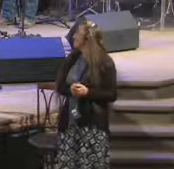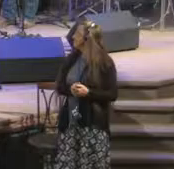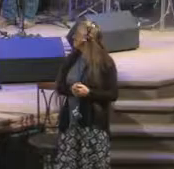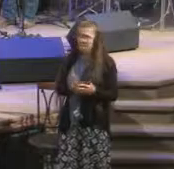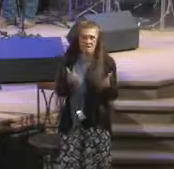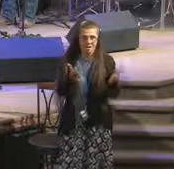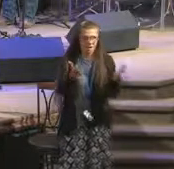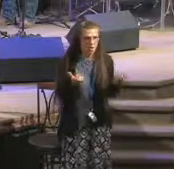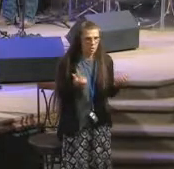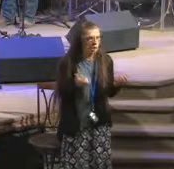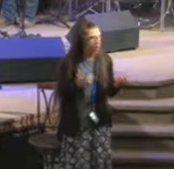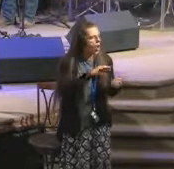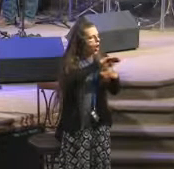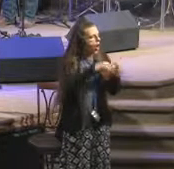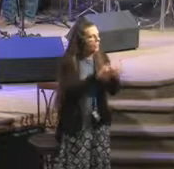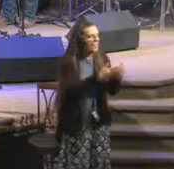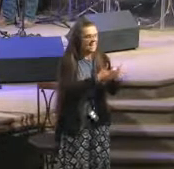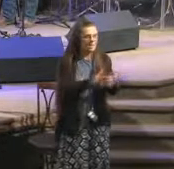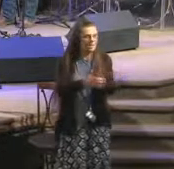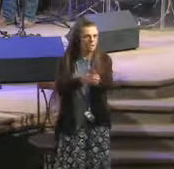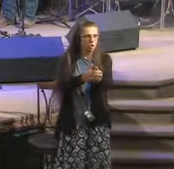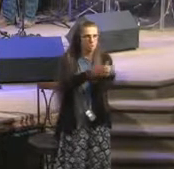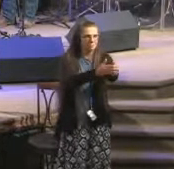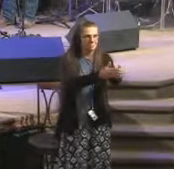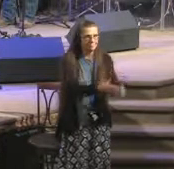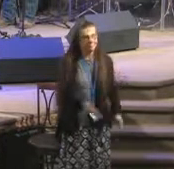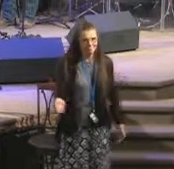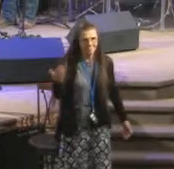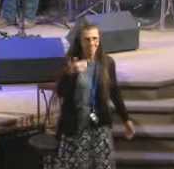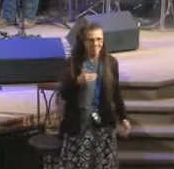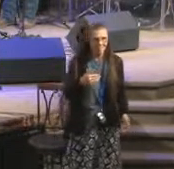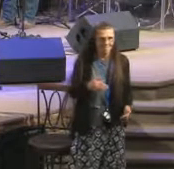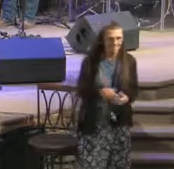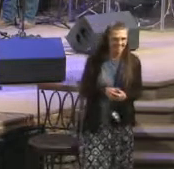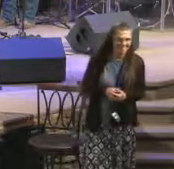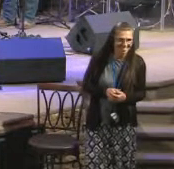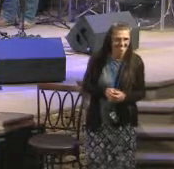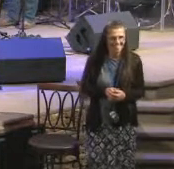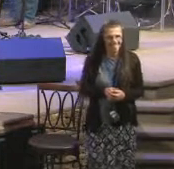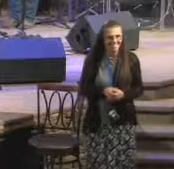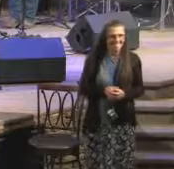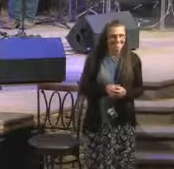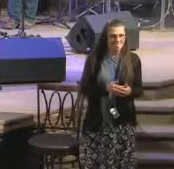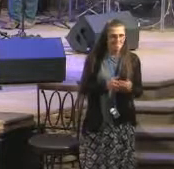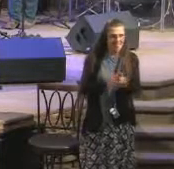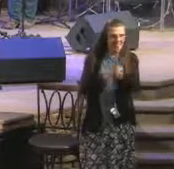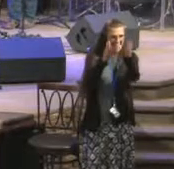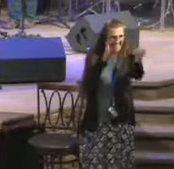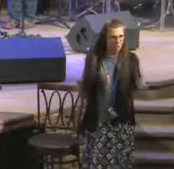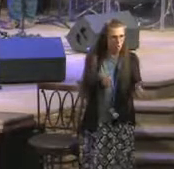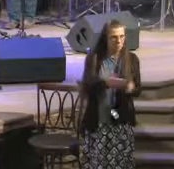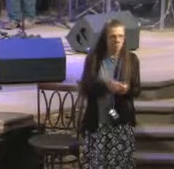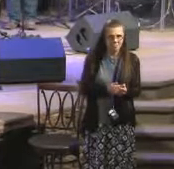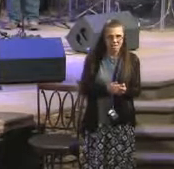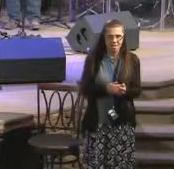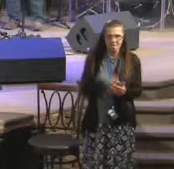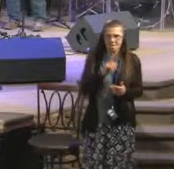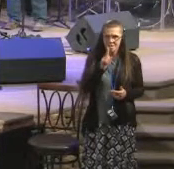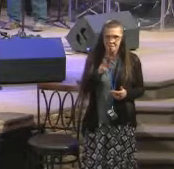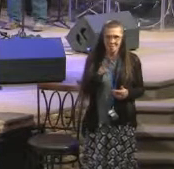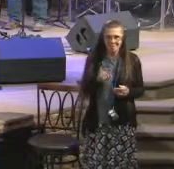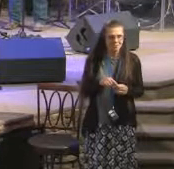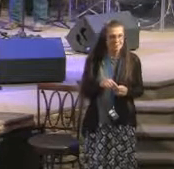I want all the leaders in this church to stand. If you are a department leader, a ministry leader, if you are an advisor in